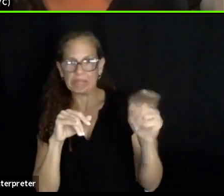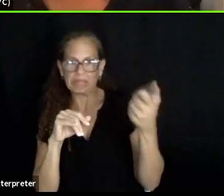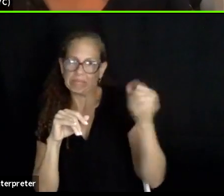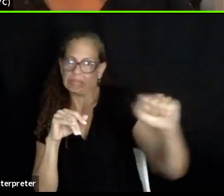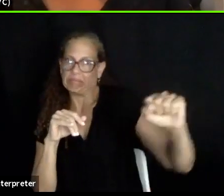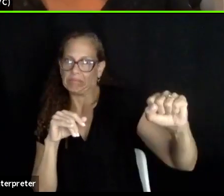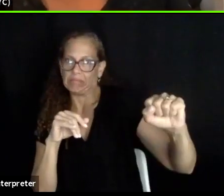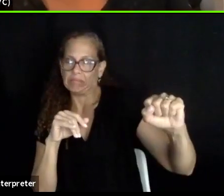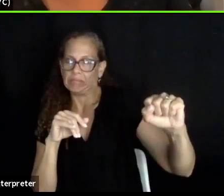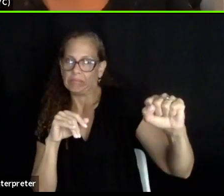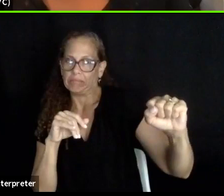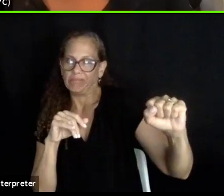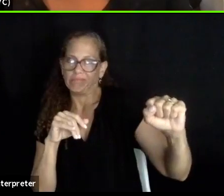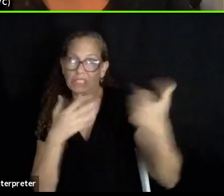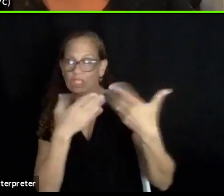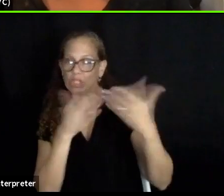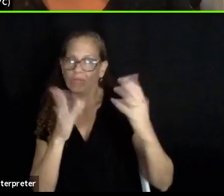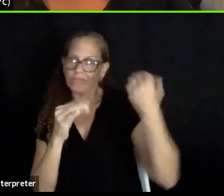general. And